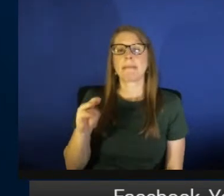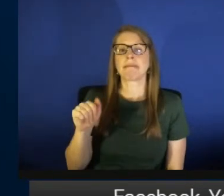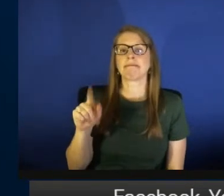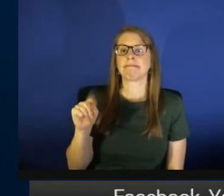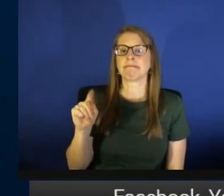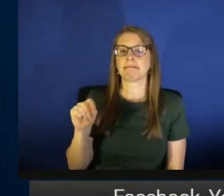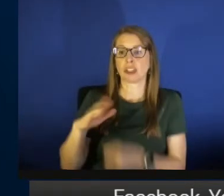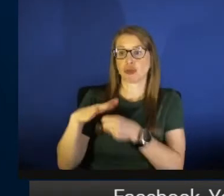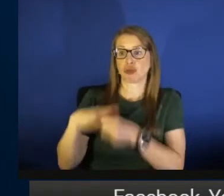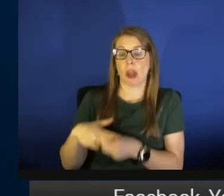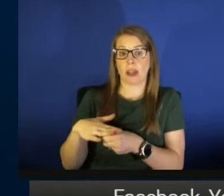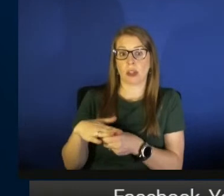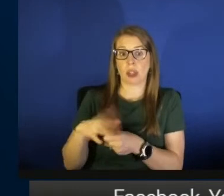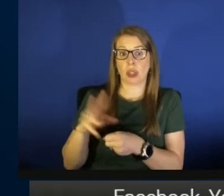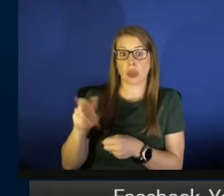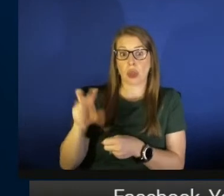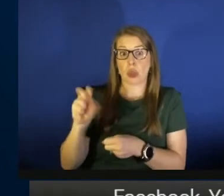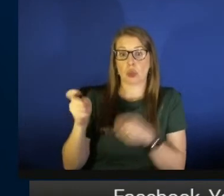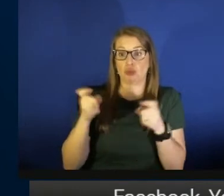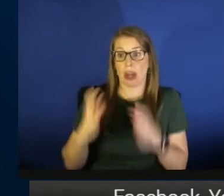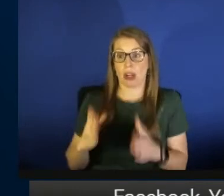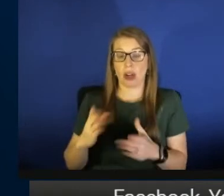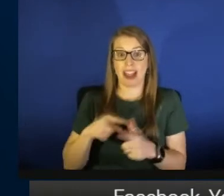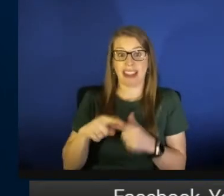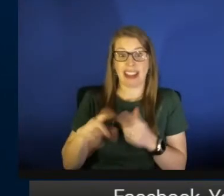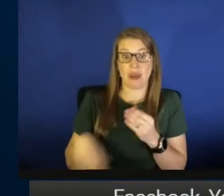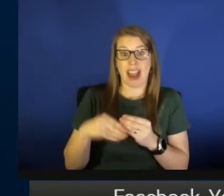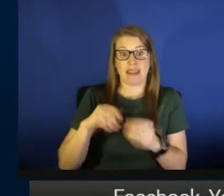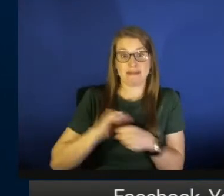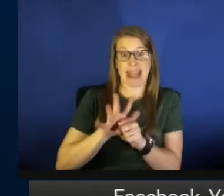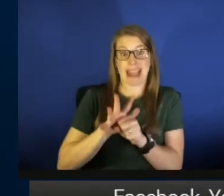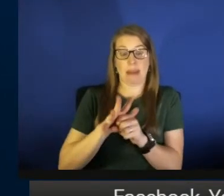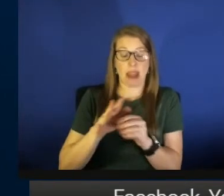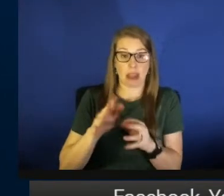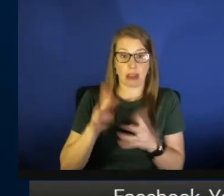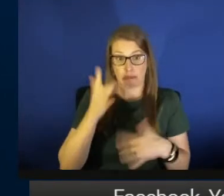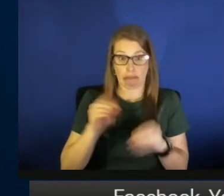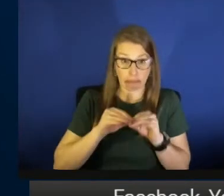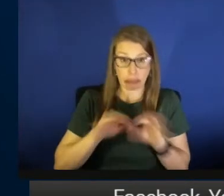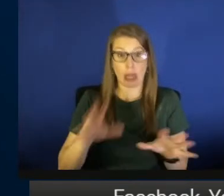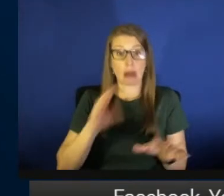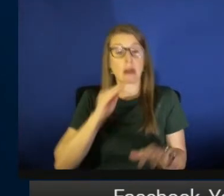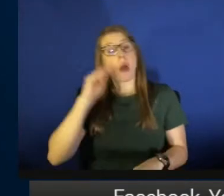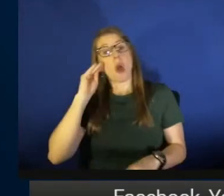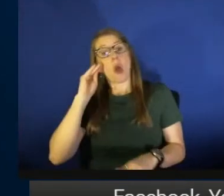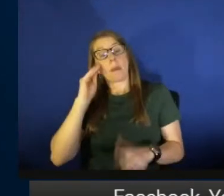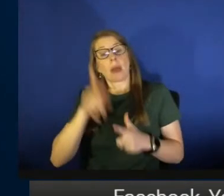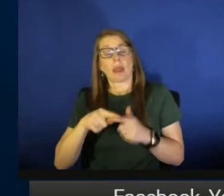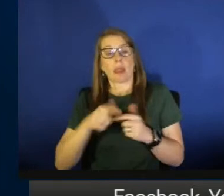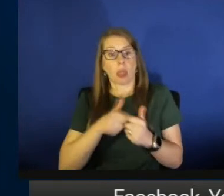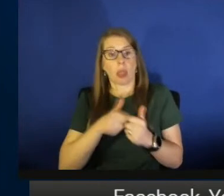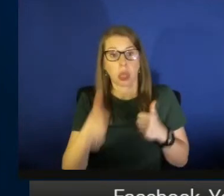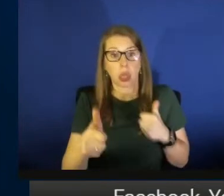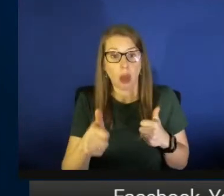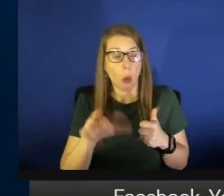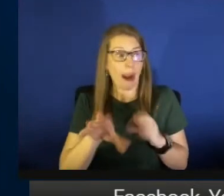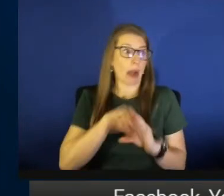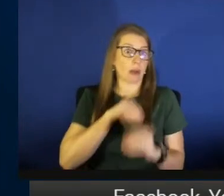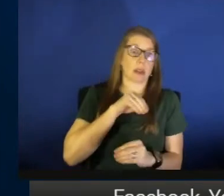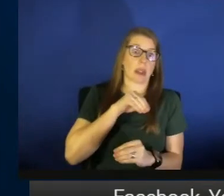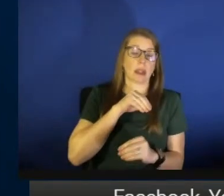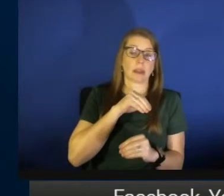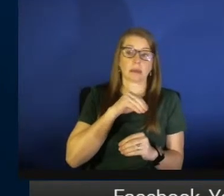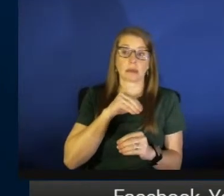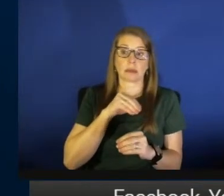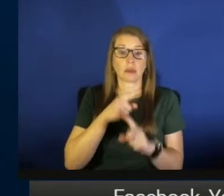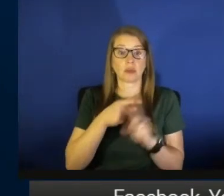news director, but you add in the pandemic and home and being away from home, even just being outside and away from the studio, I'm sure